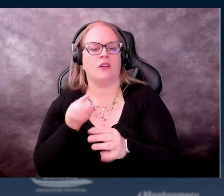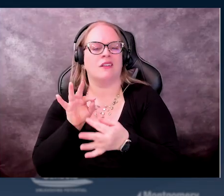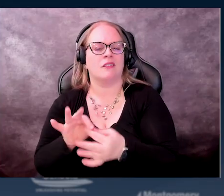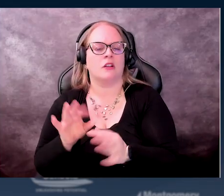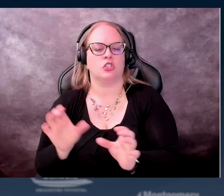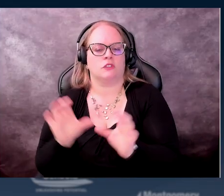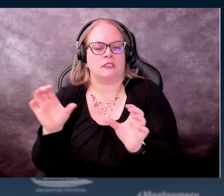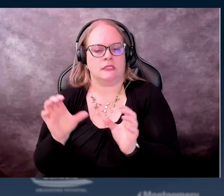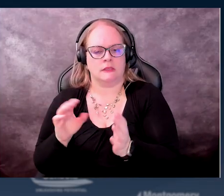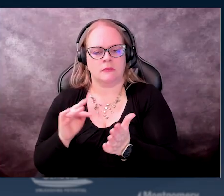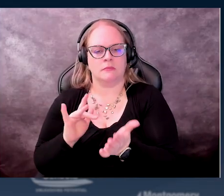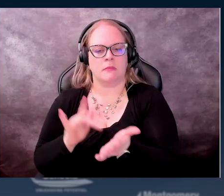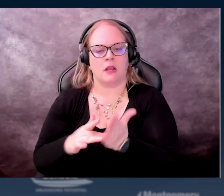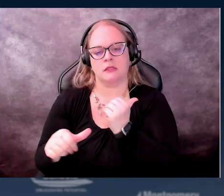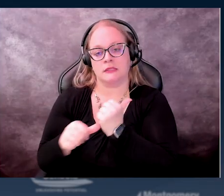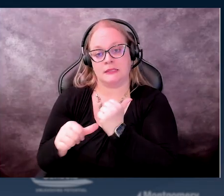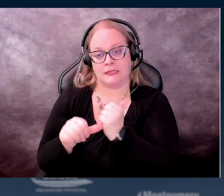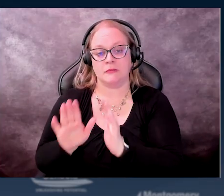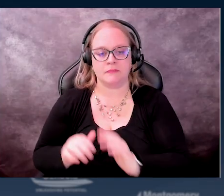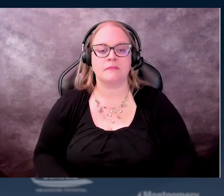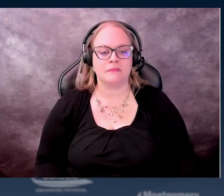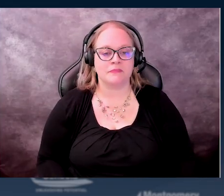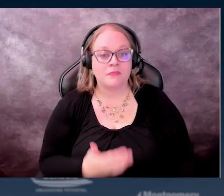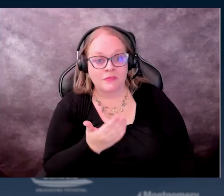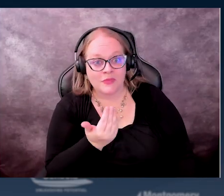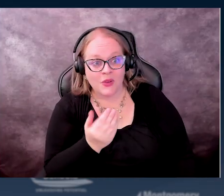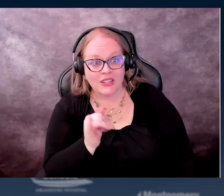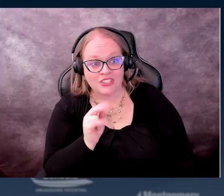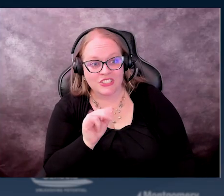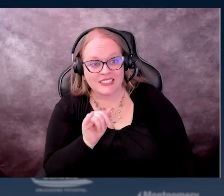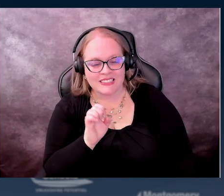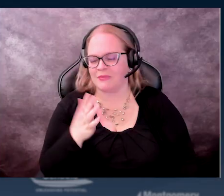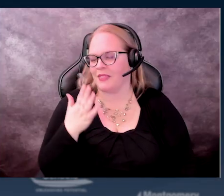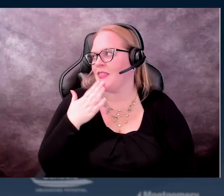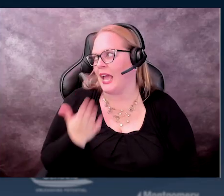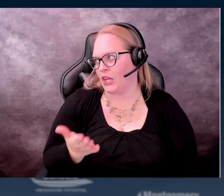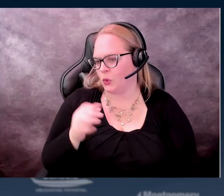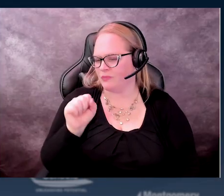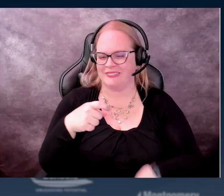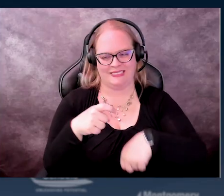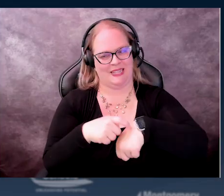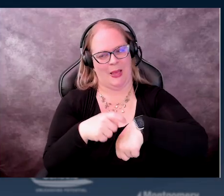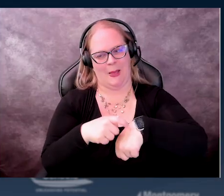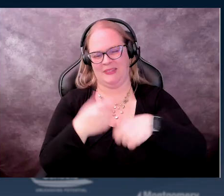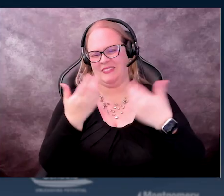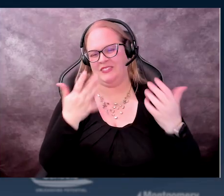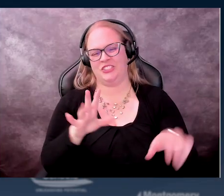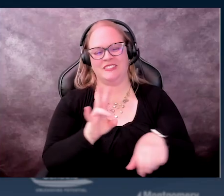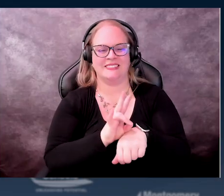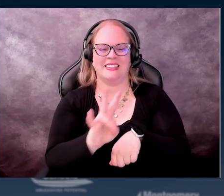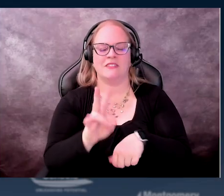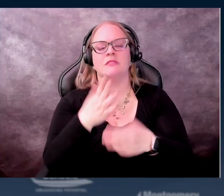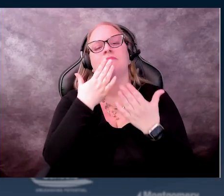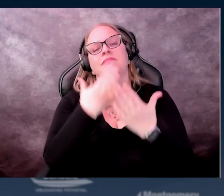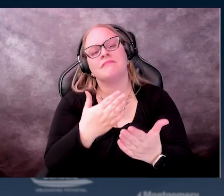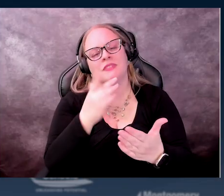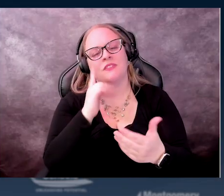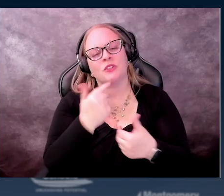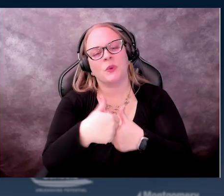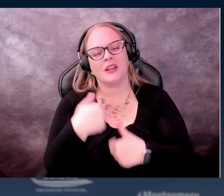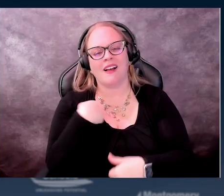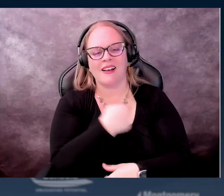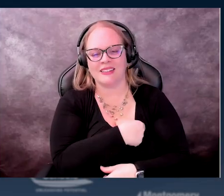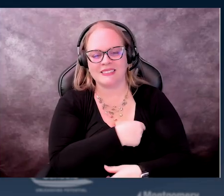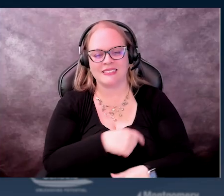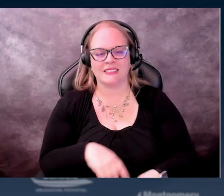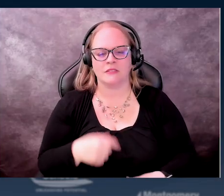Go ahead, please, Janie. Thank you. So we're at time. We really appreciate you joining us again. I want to thank all of our